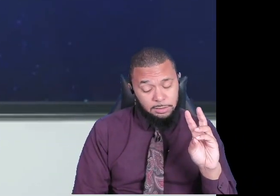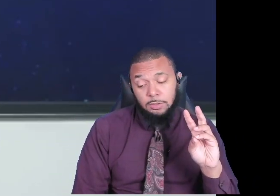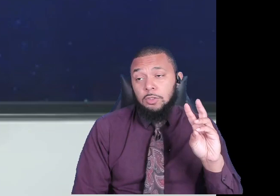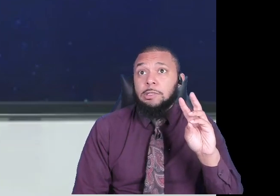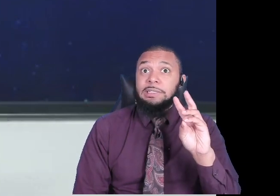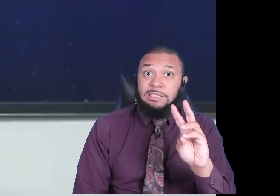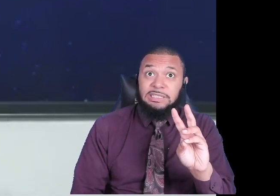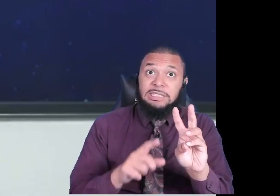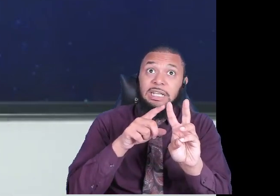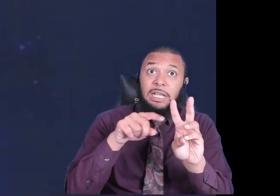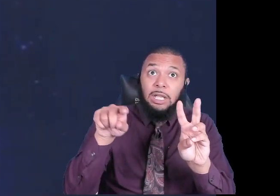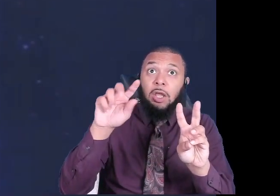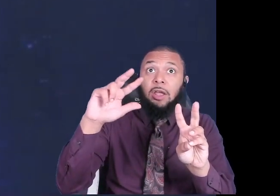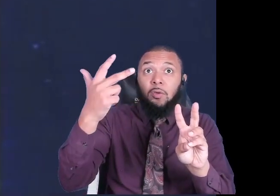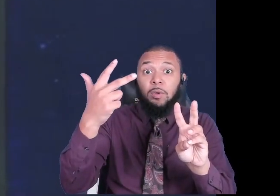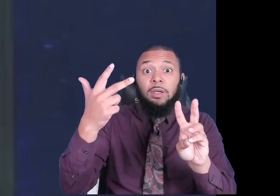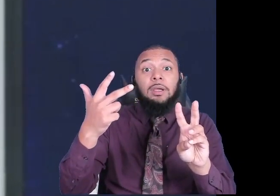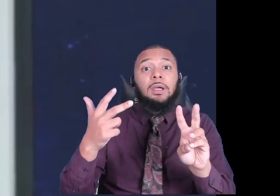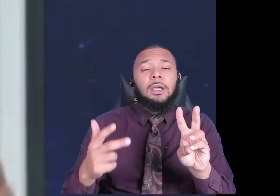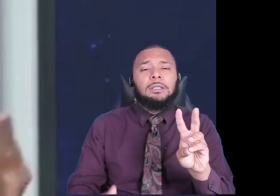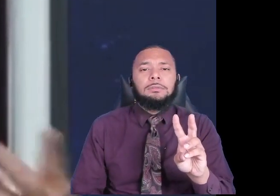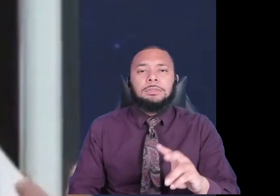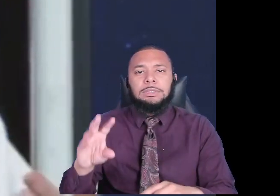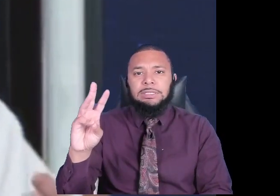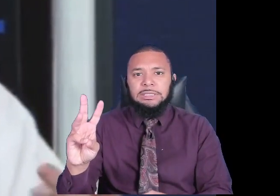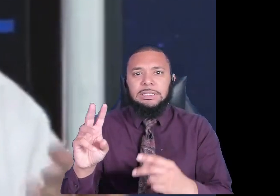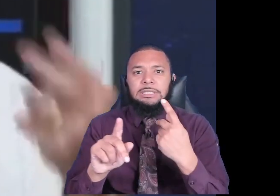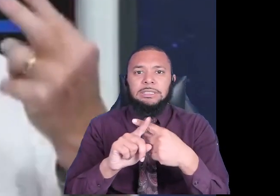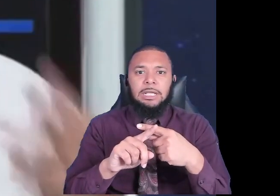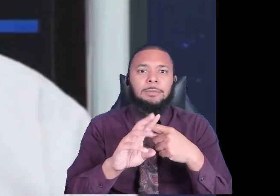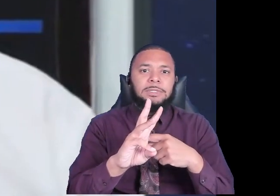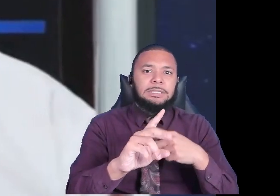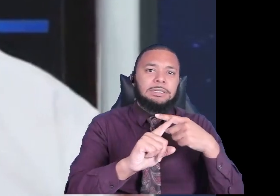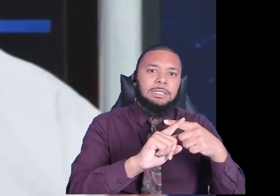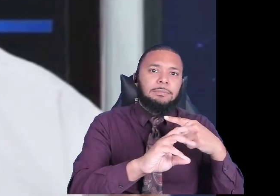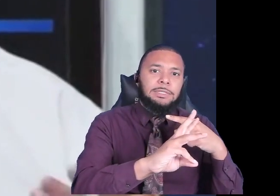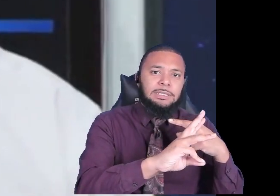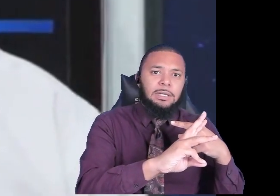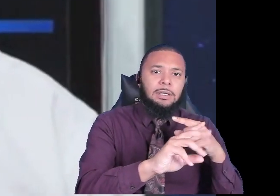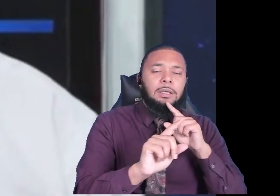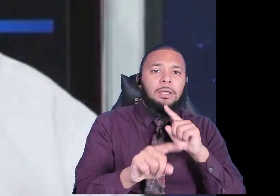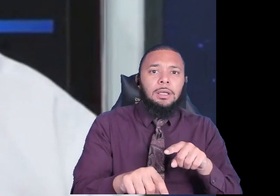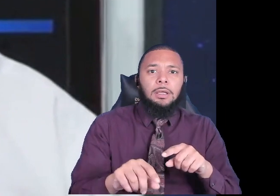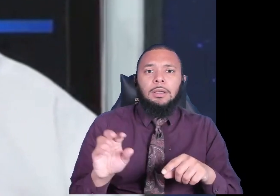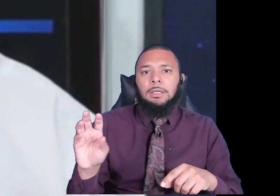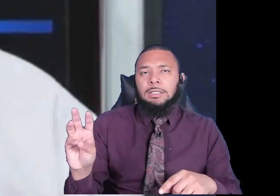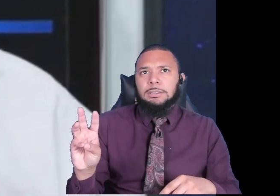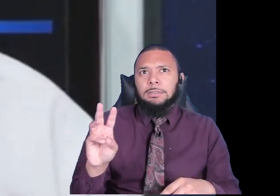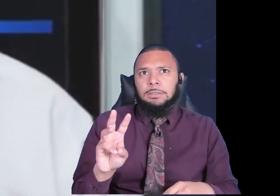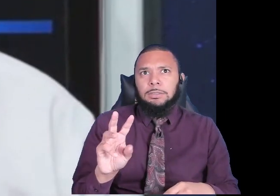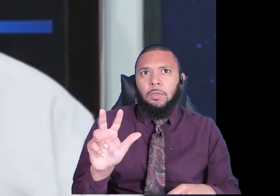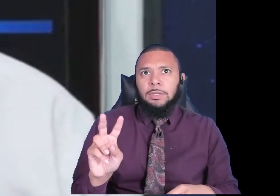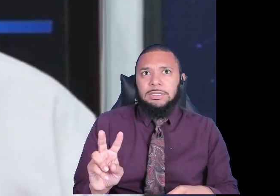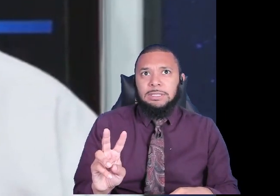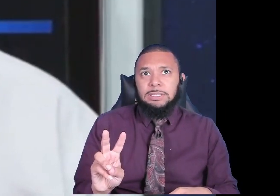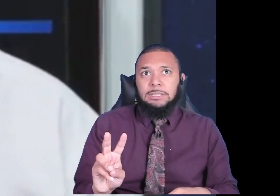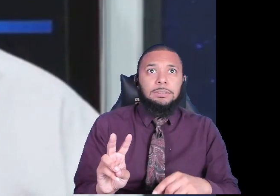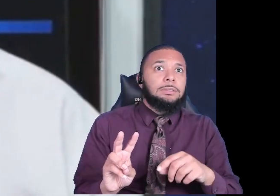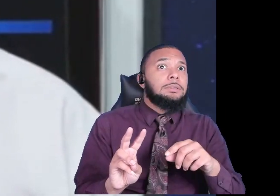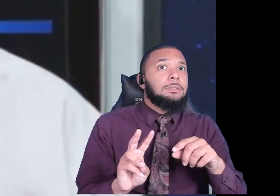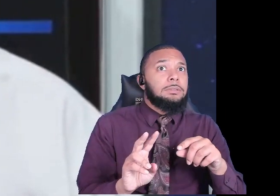take 6 cubed. 6 times 6 is 36 times 6, and they'll get the answer